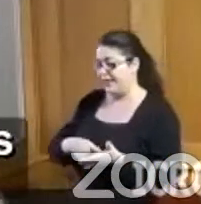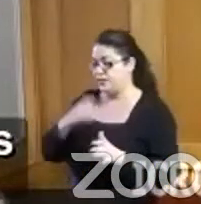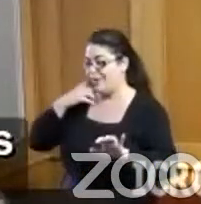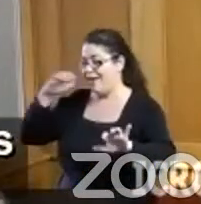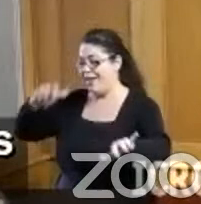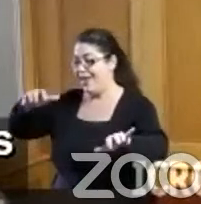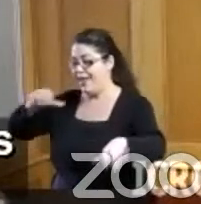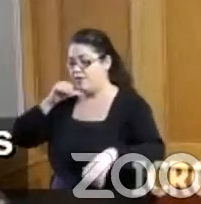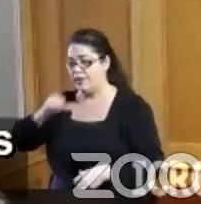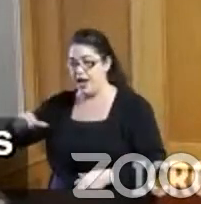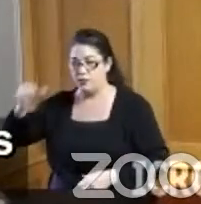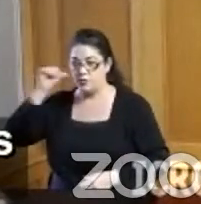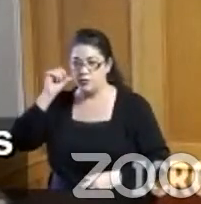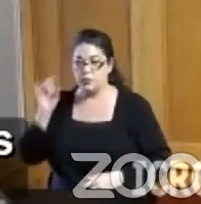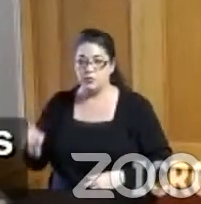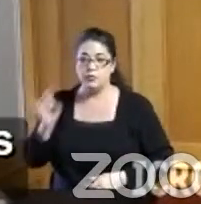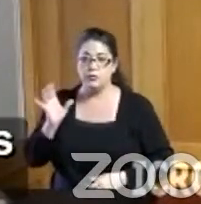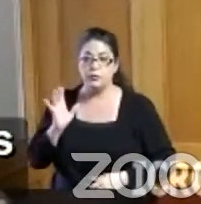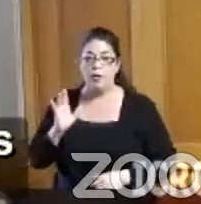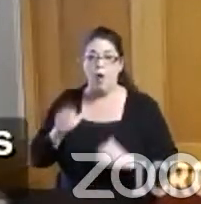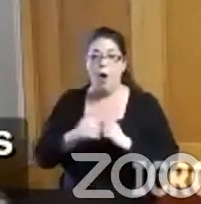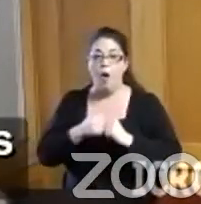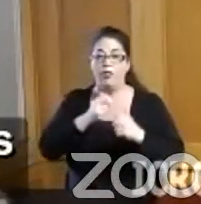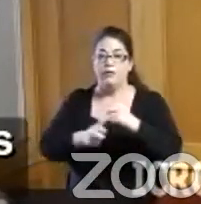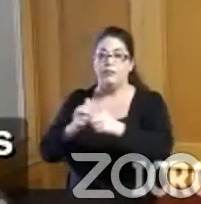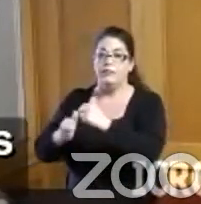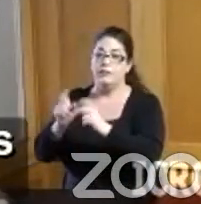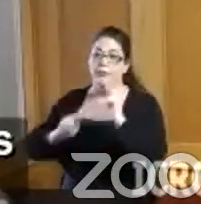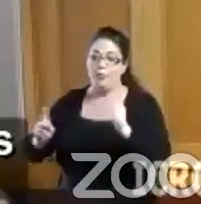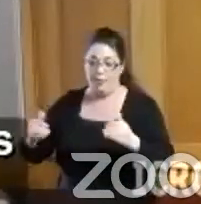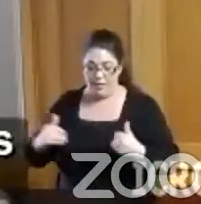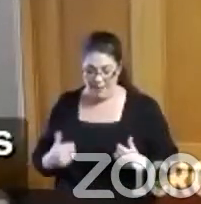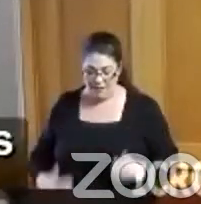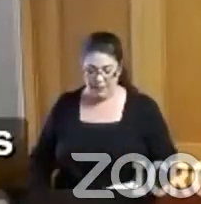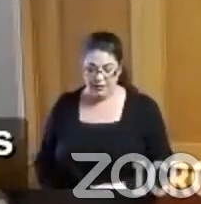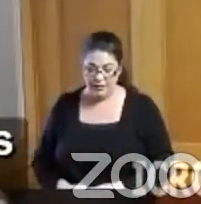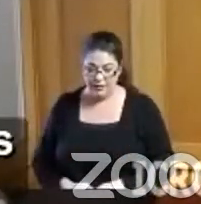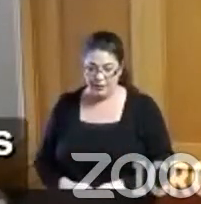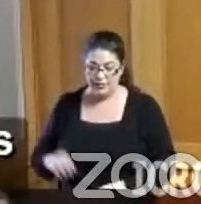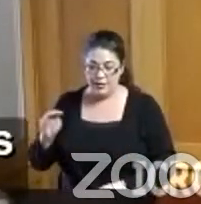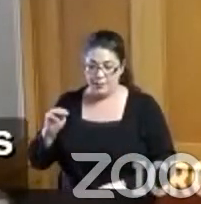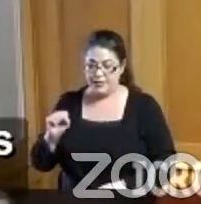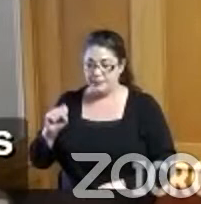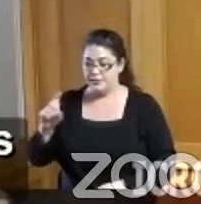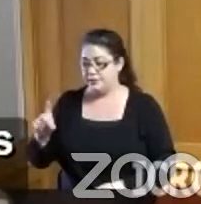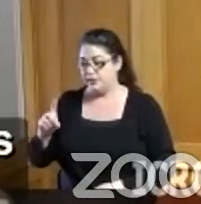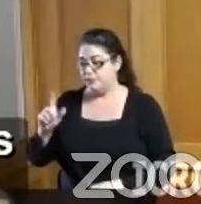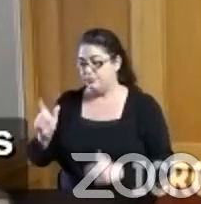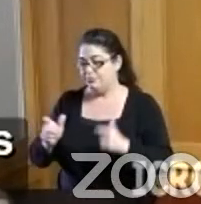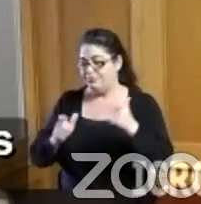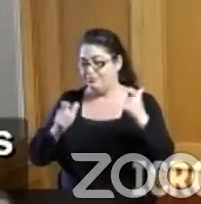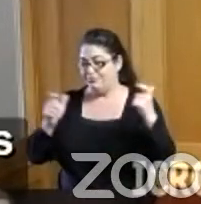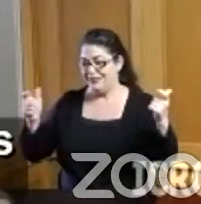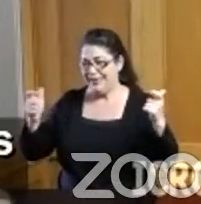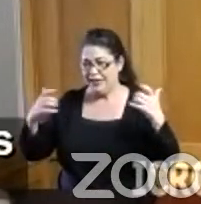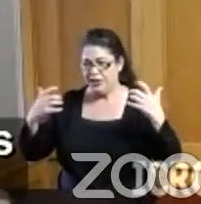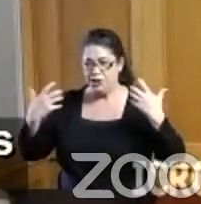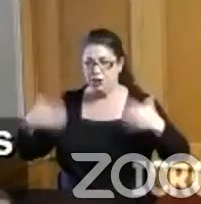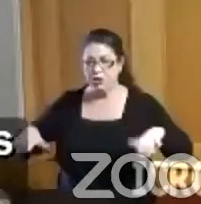had yesterday and all the issues that our people are having. And MSD is such a big,